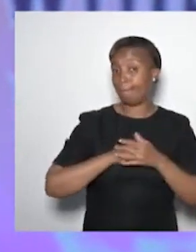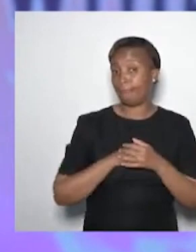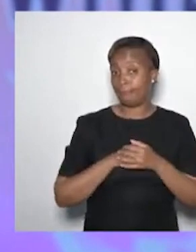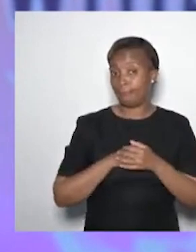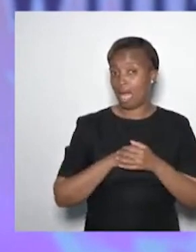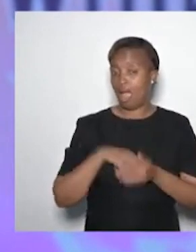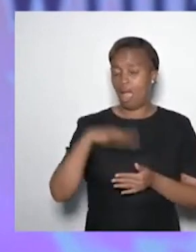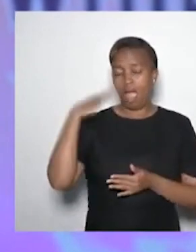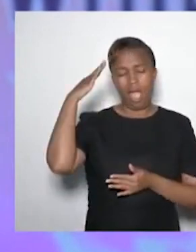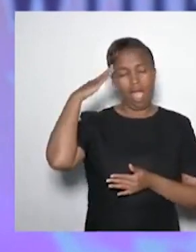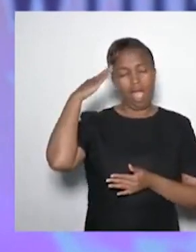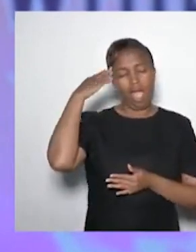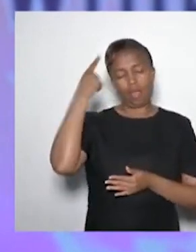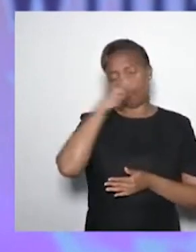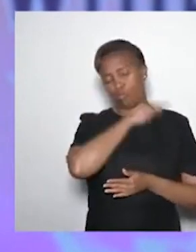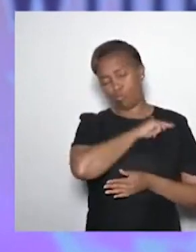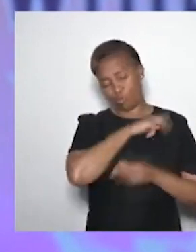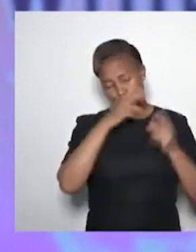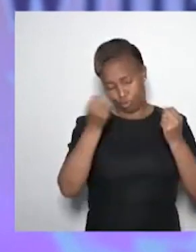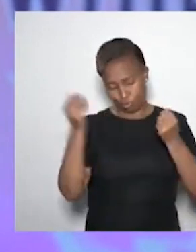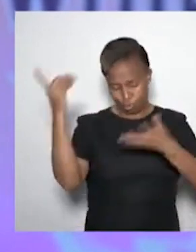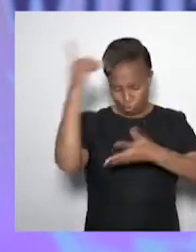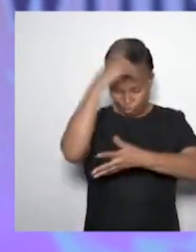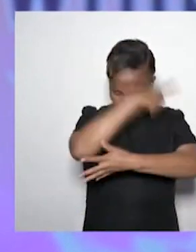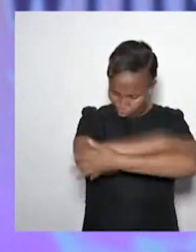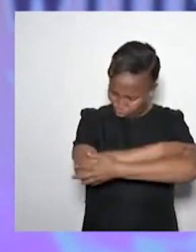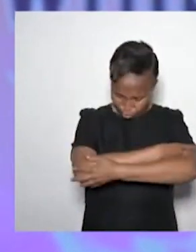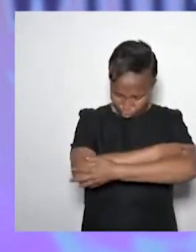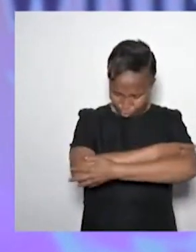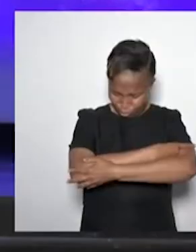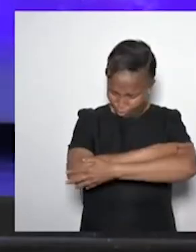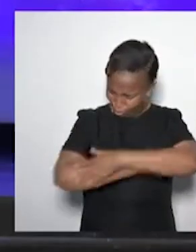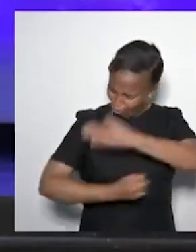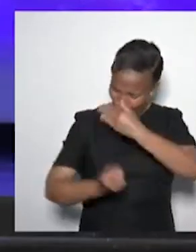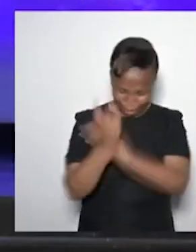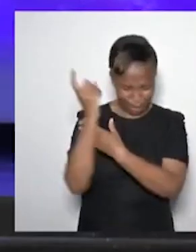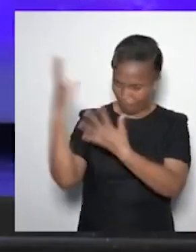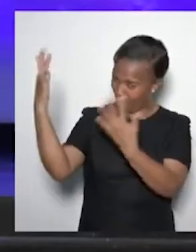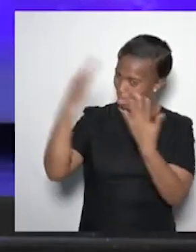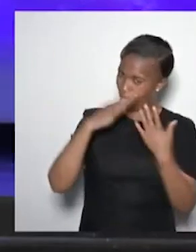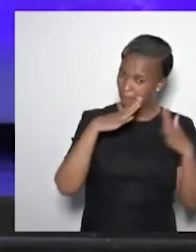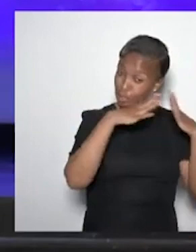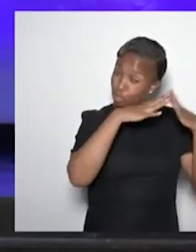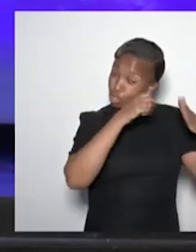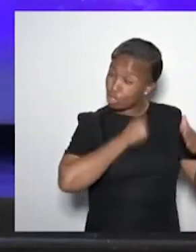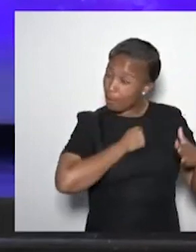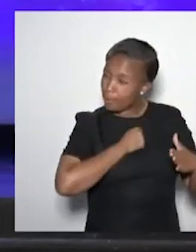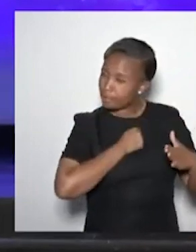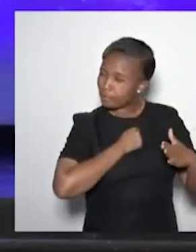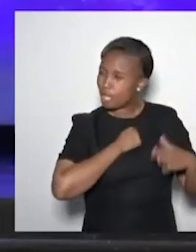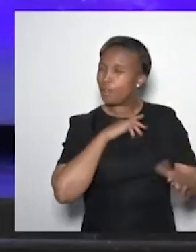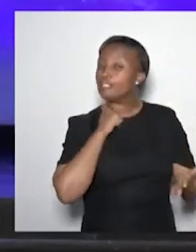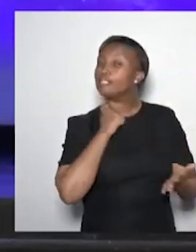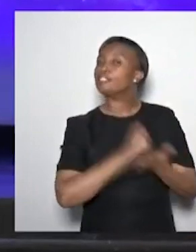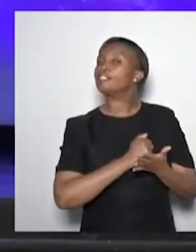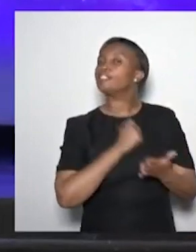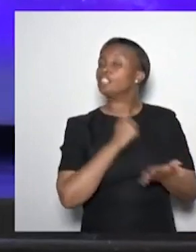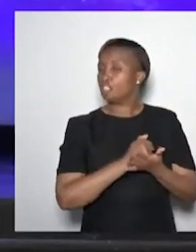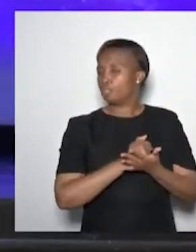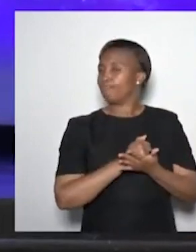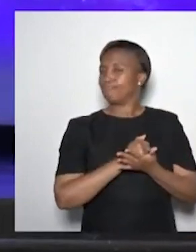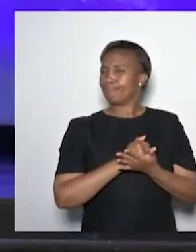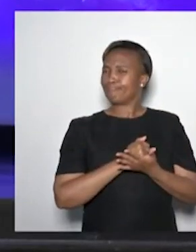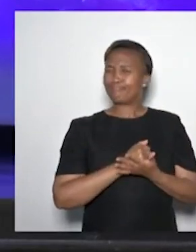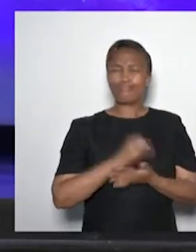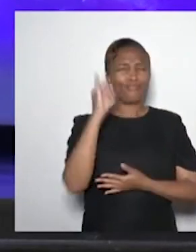I know why a new day definitely has dawned in the church. And so as I was sitting there, I was making